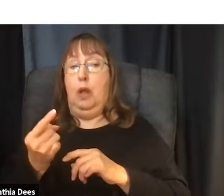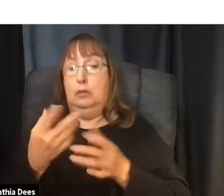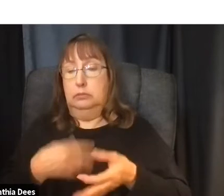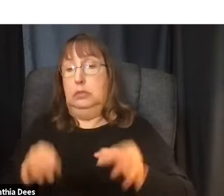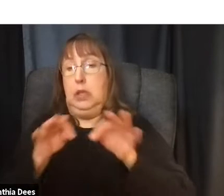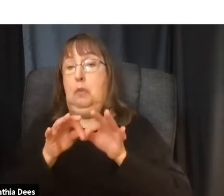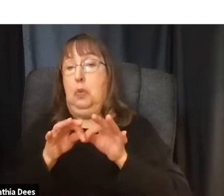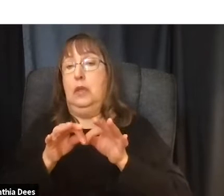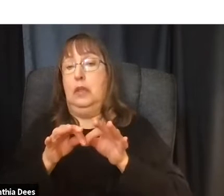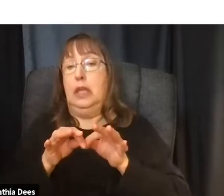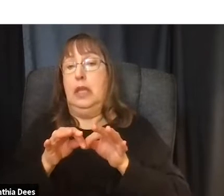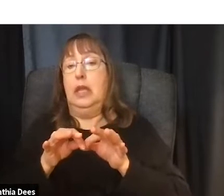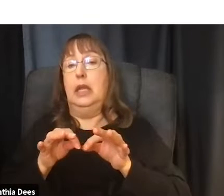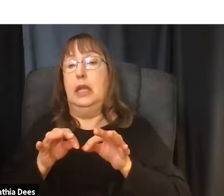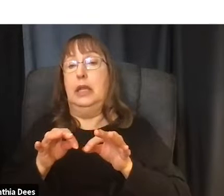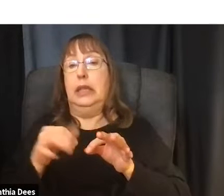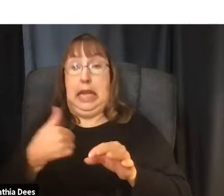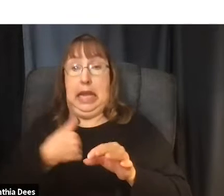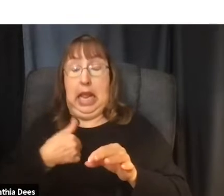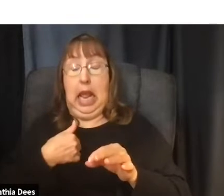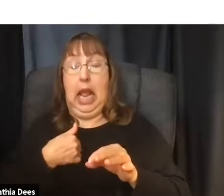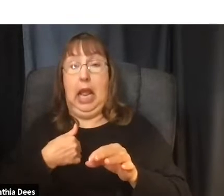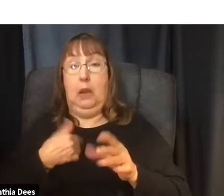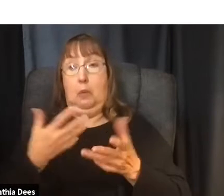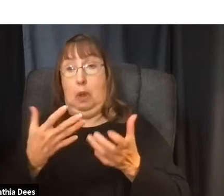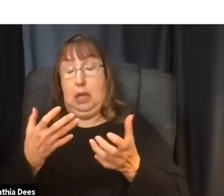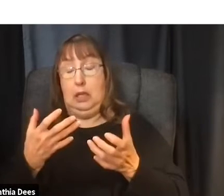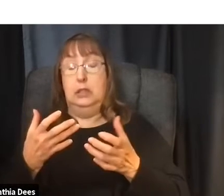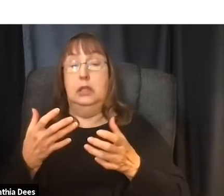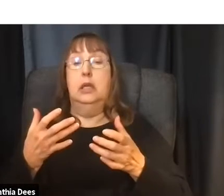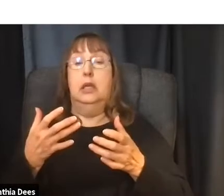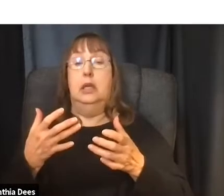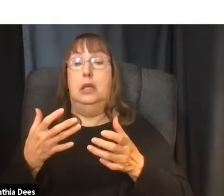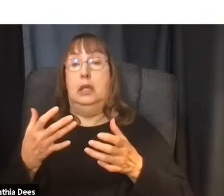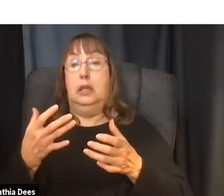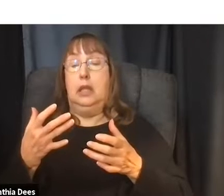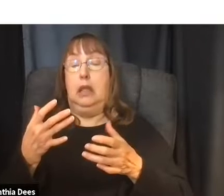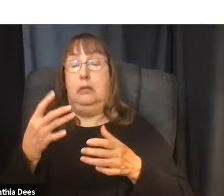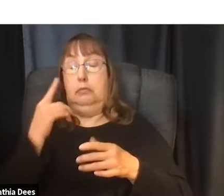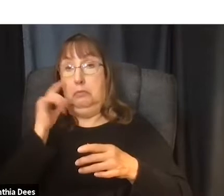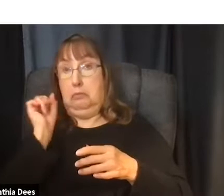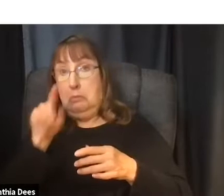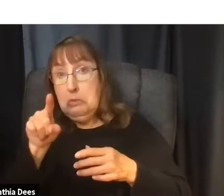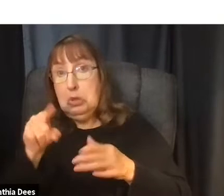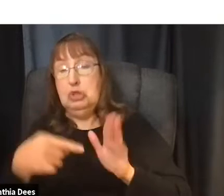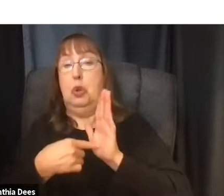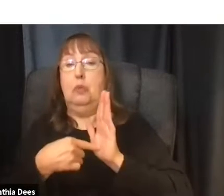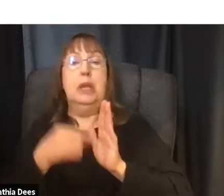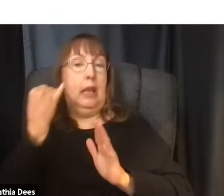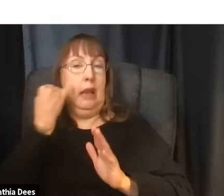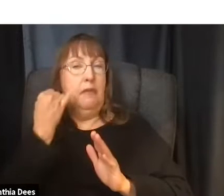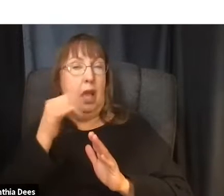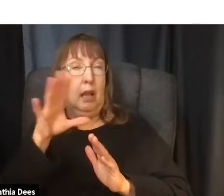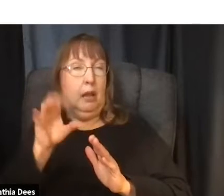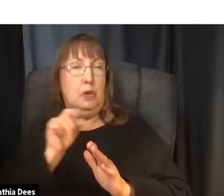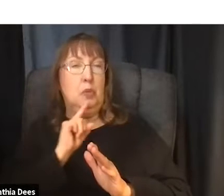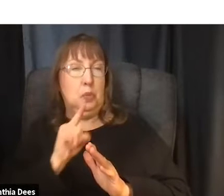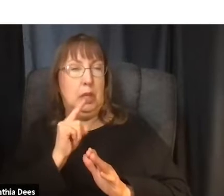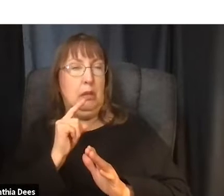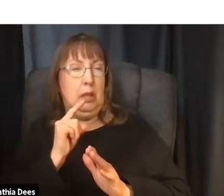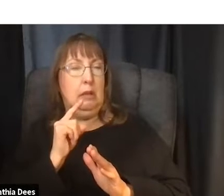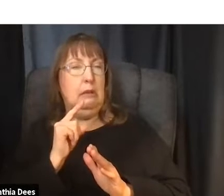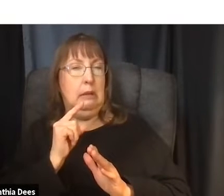things that I looked out for that showed me if a company truly cared about all that is if